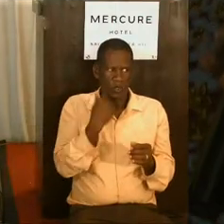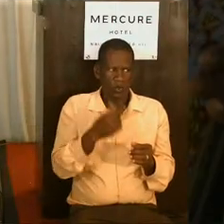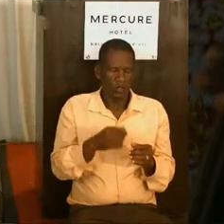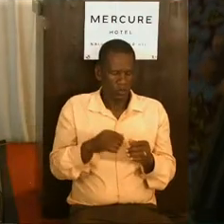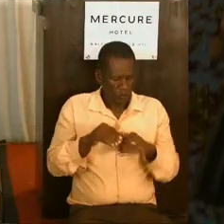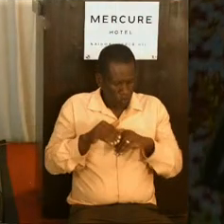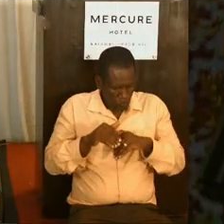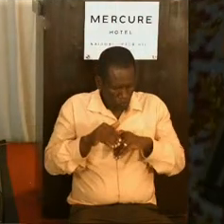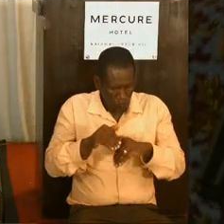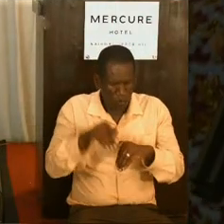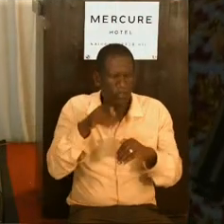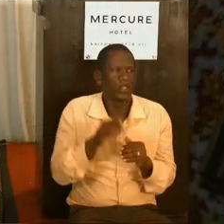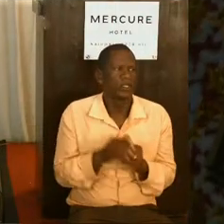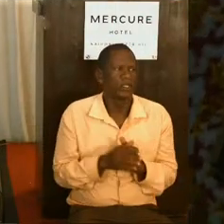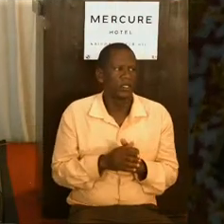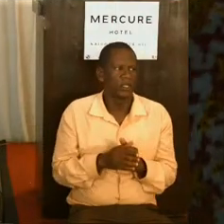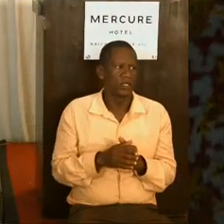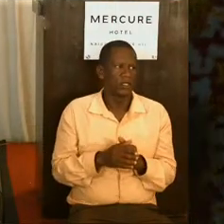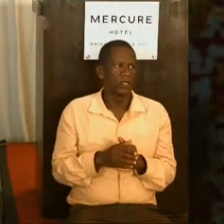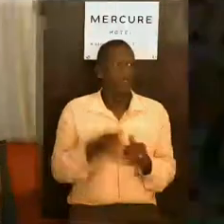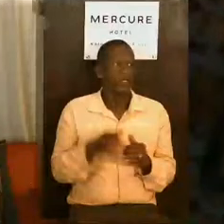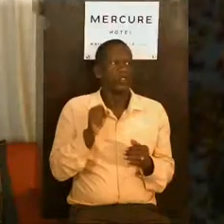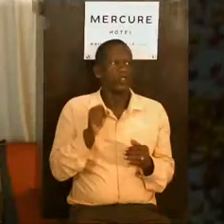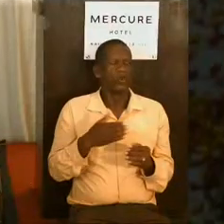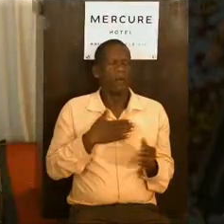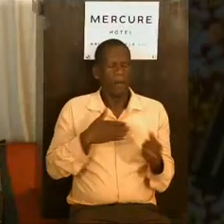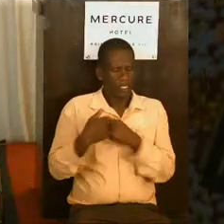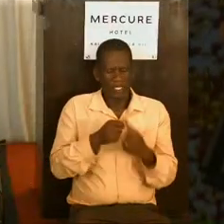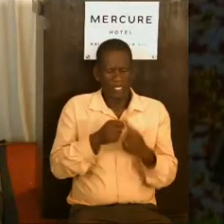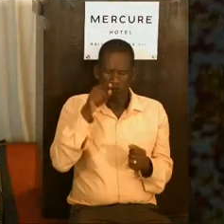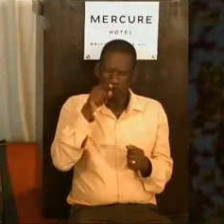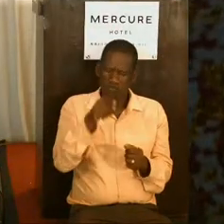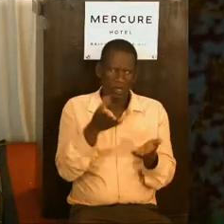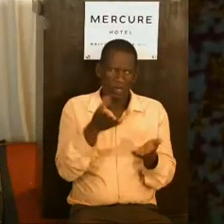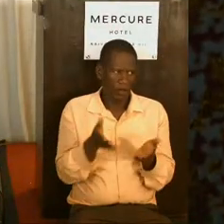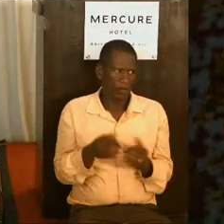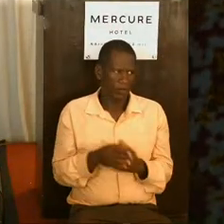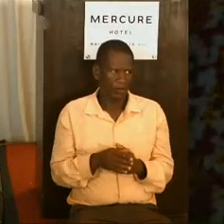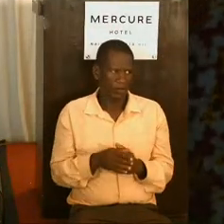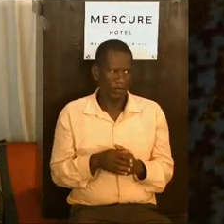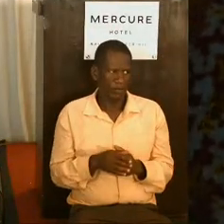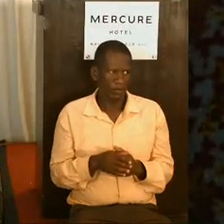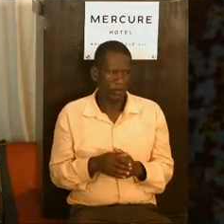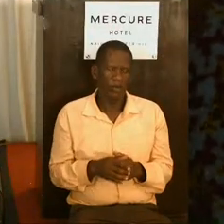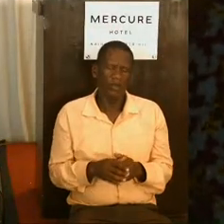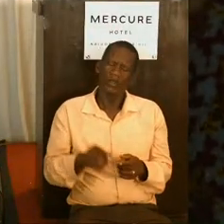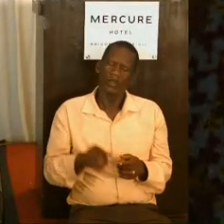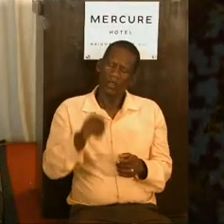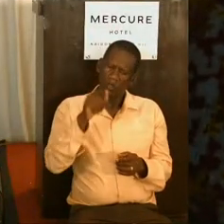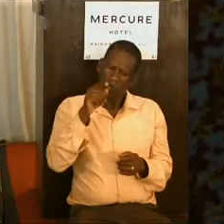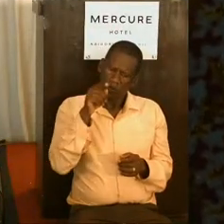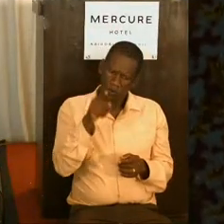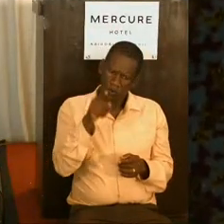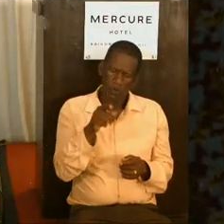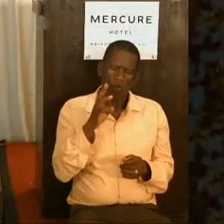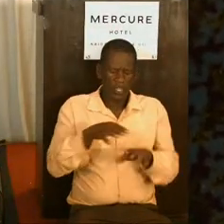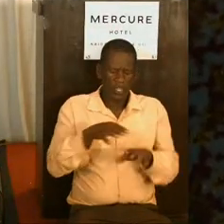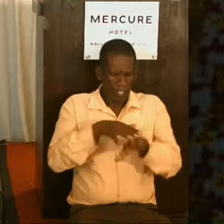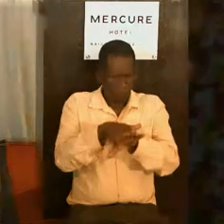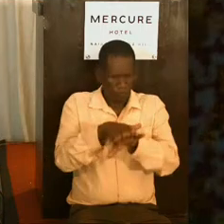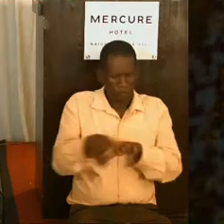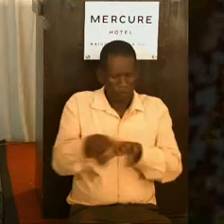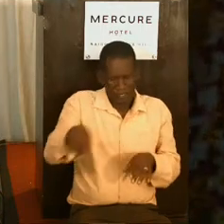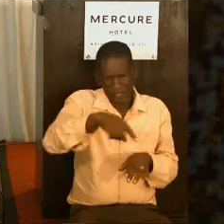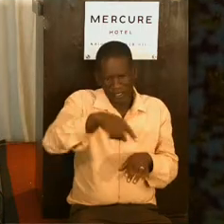we should walk on so my challenge to you you will influence